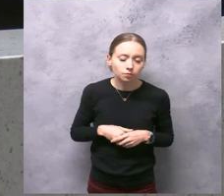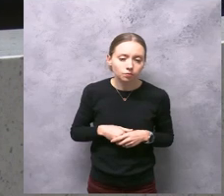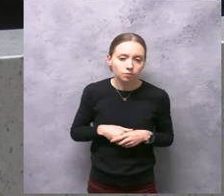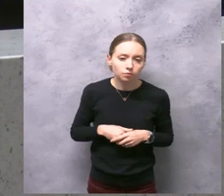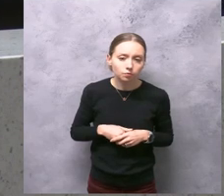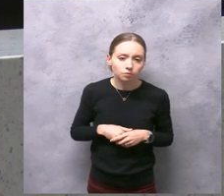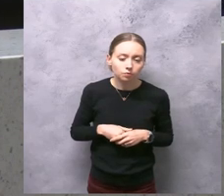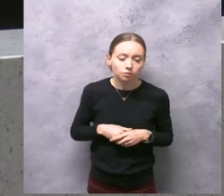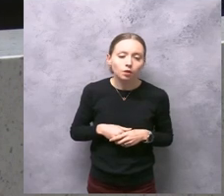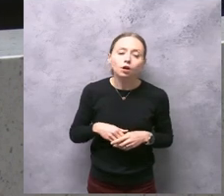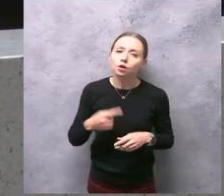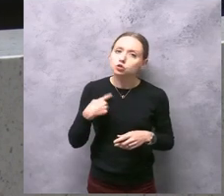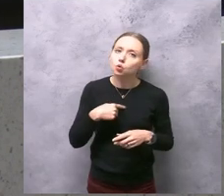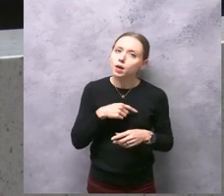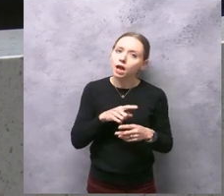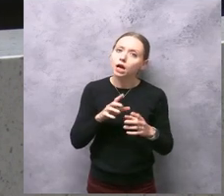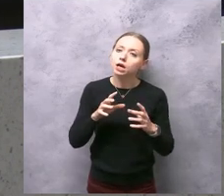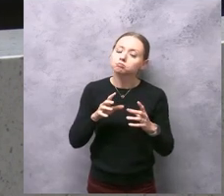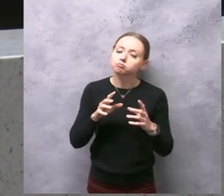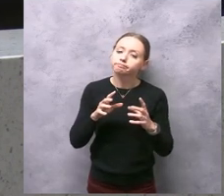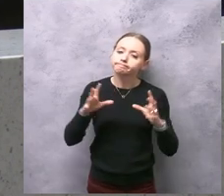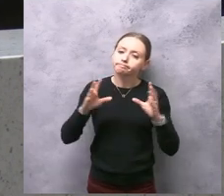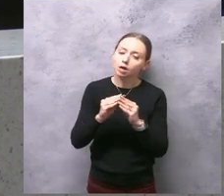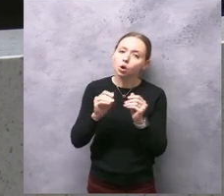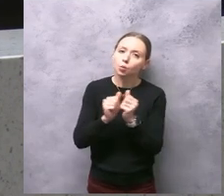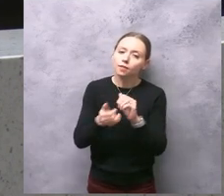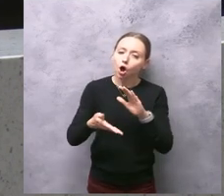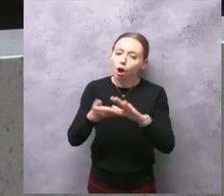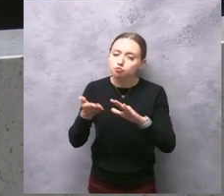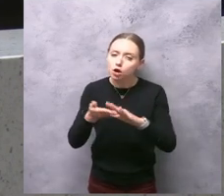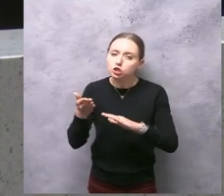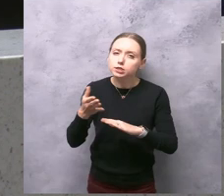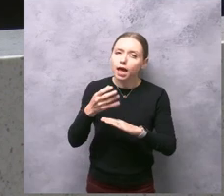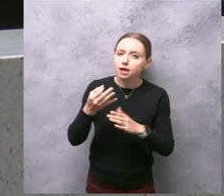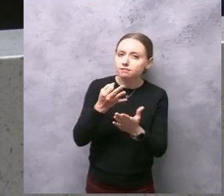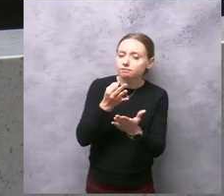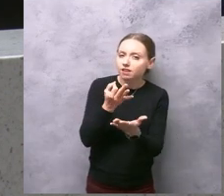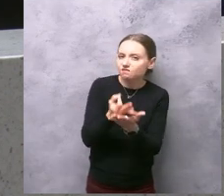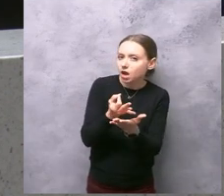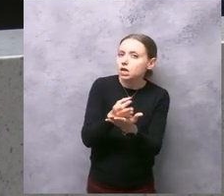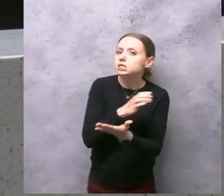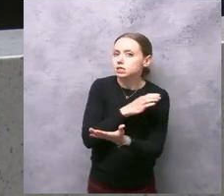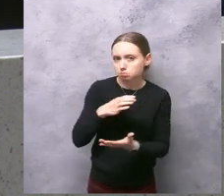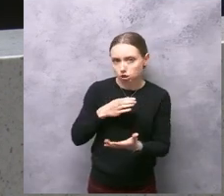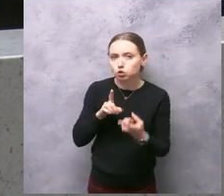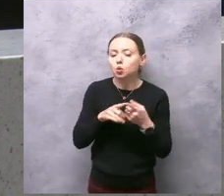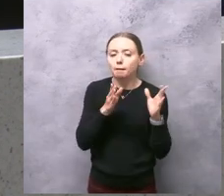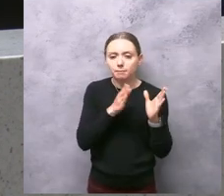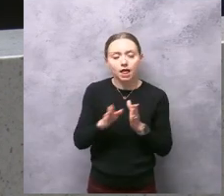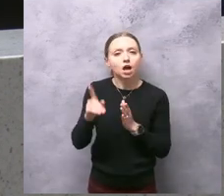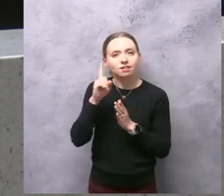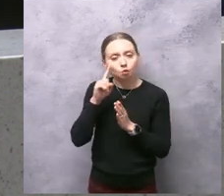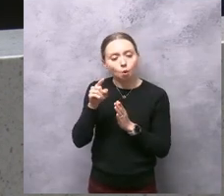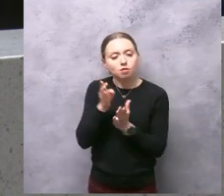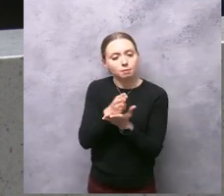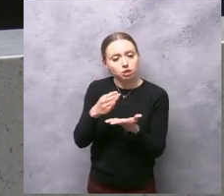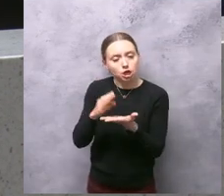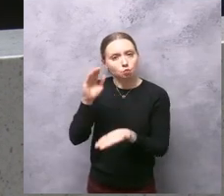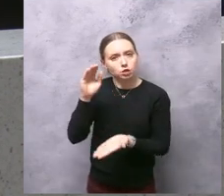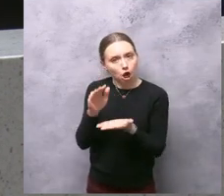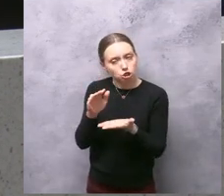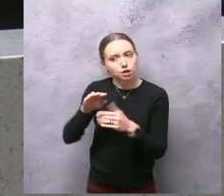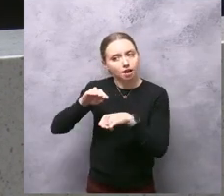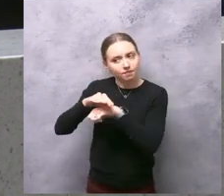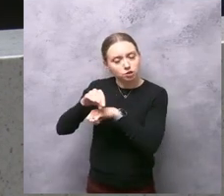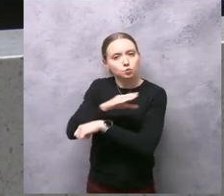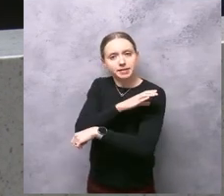our Operations and Finance Committee to plan for the Budgetary Reduction Advisory Committee and how to help them and how to